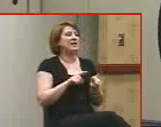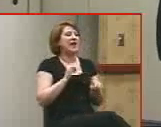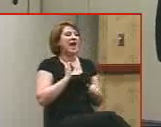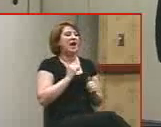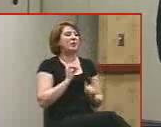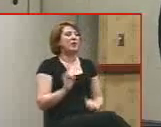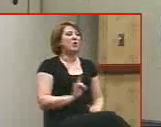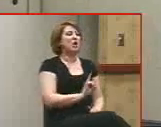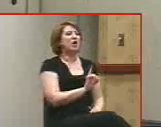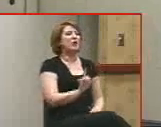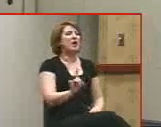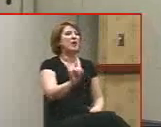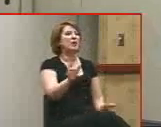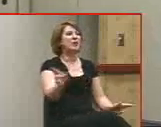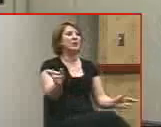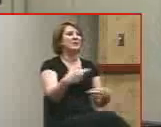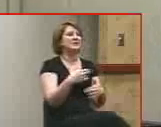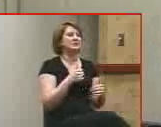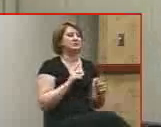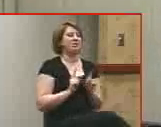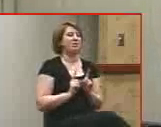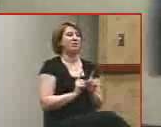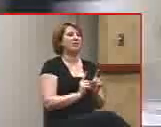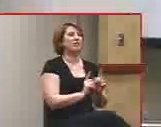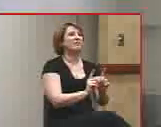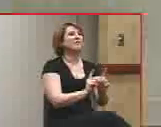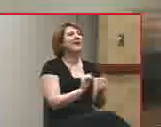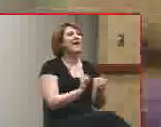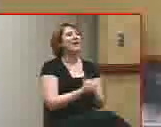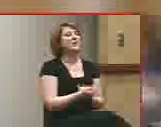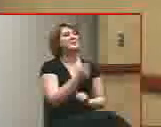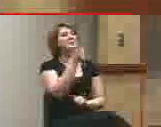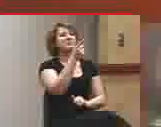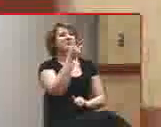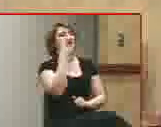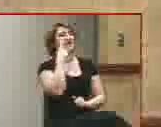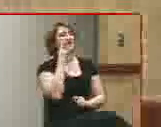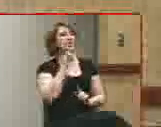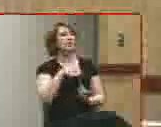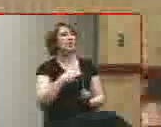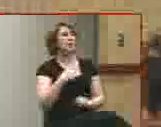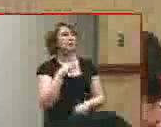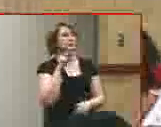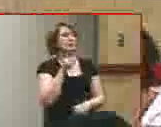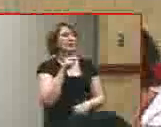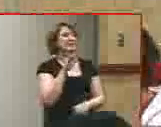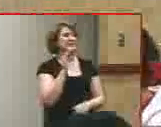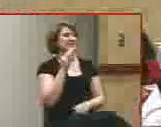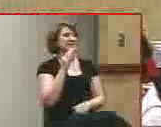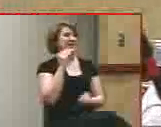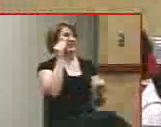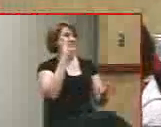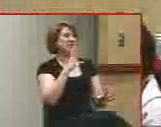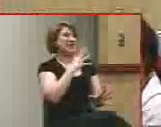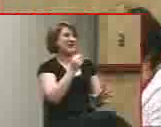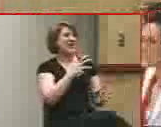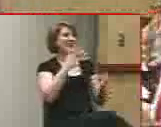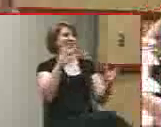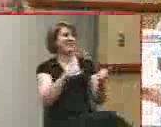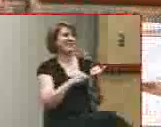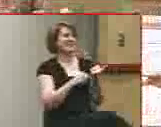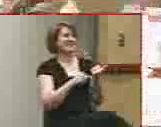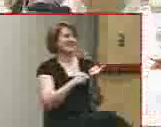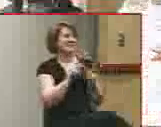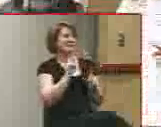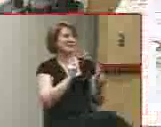really close to her at the same time? And I think when I was reading it, it seems like it was a teacher and a whole bunch of aides. So it seems